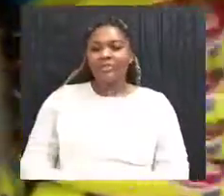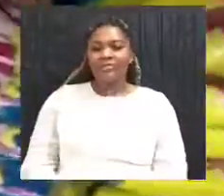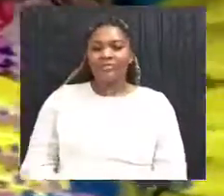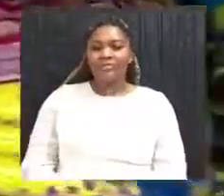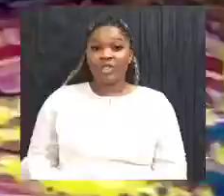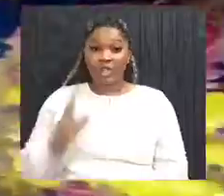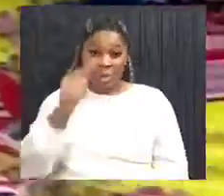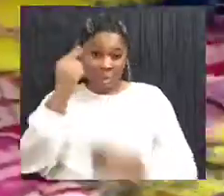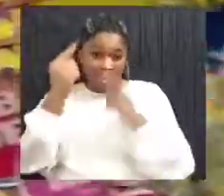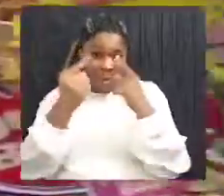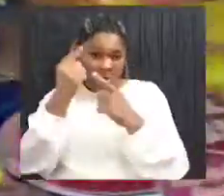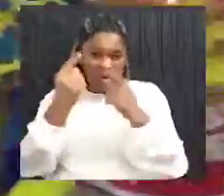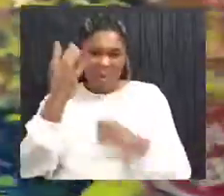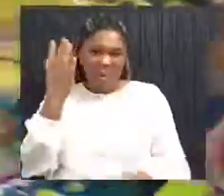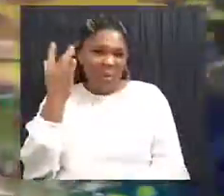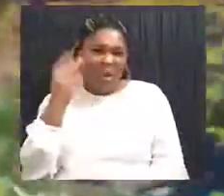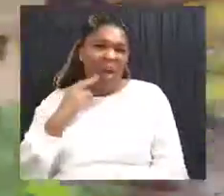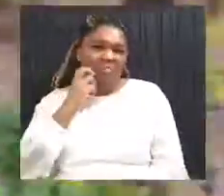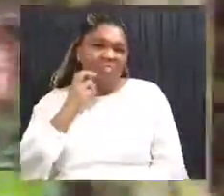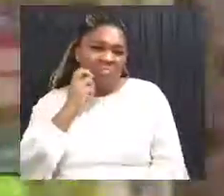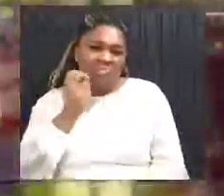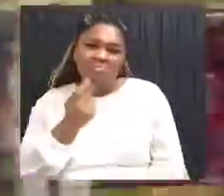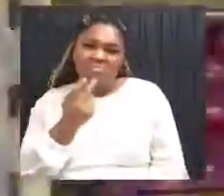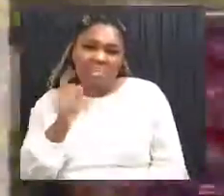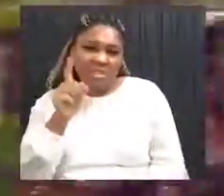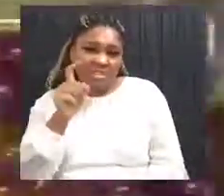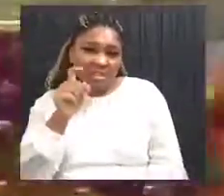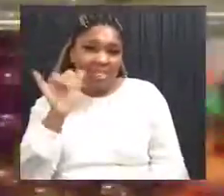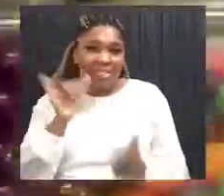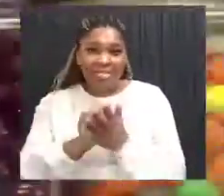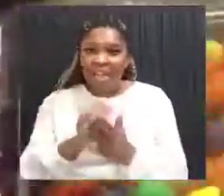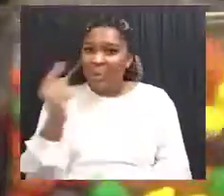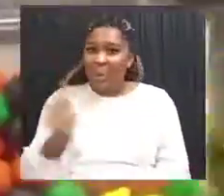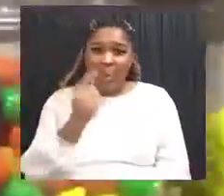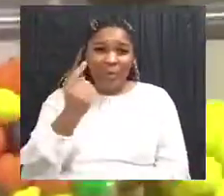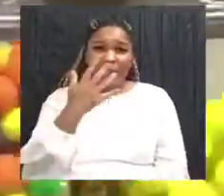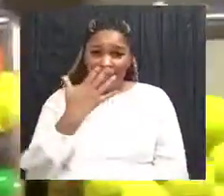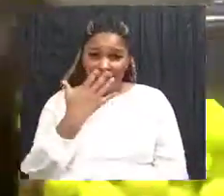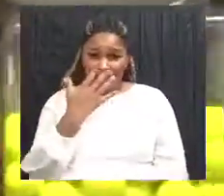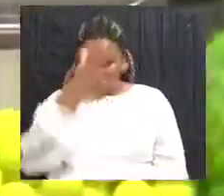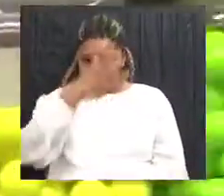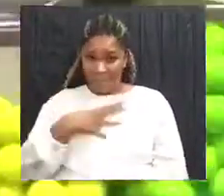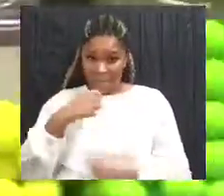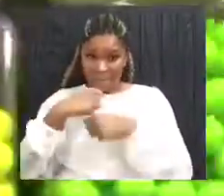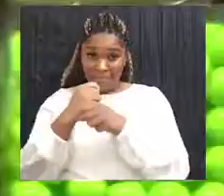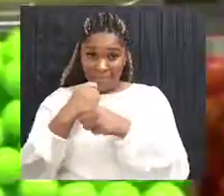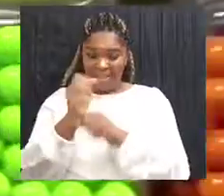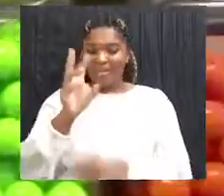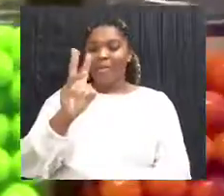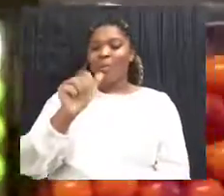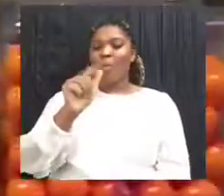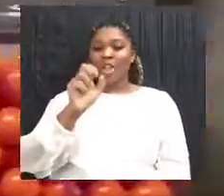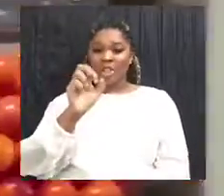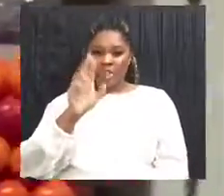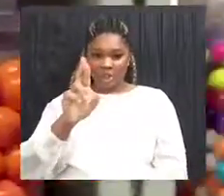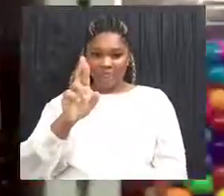Ever wonder why bubblegum is pink? It's because that's the only color Walter Deemer had on hand when he invented this